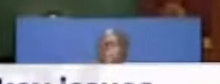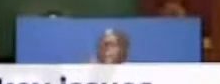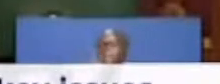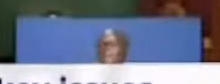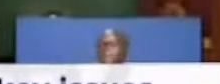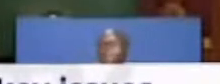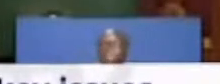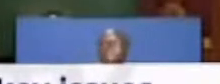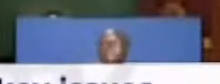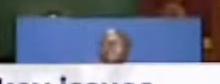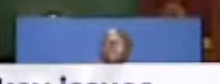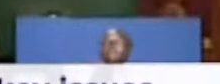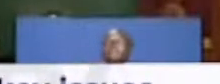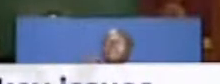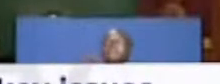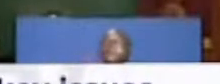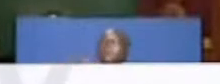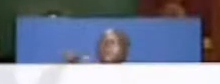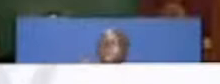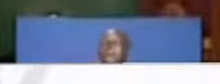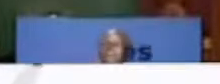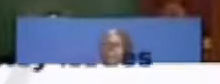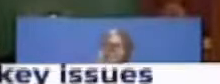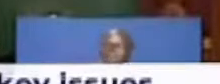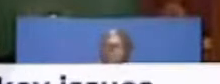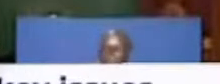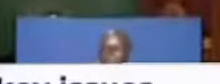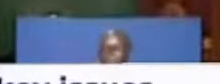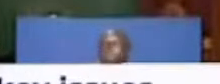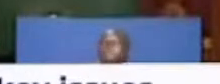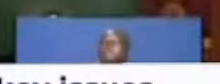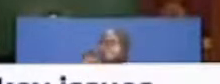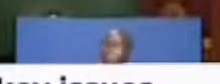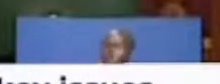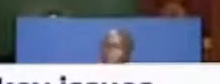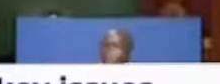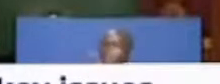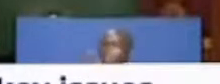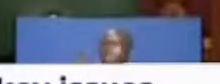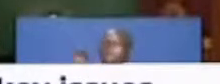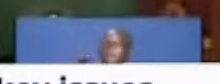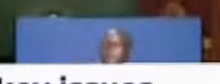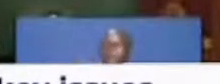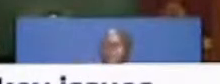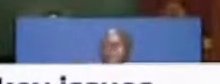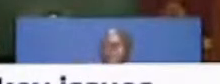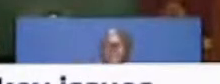10.5 million members, up from just 4 million members in